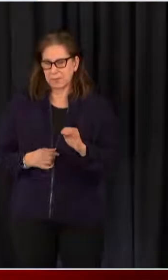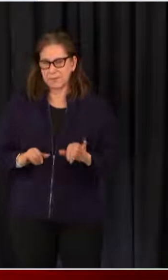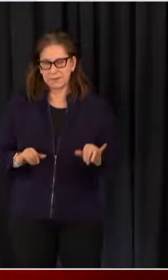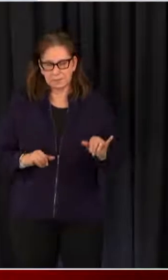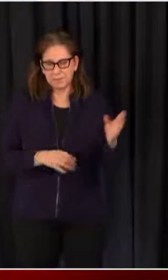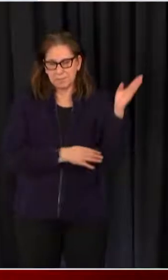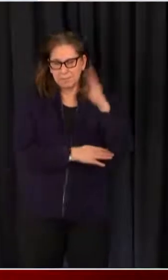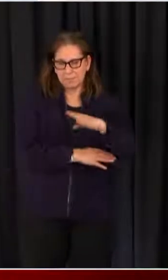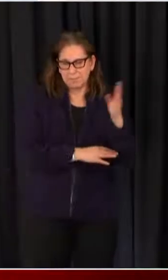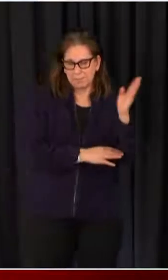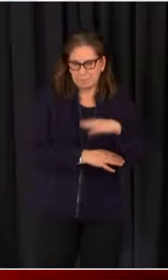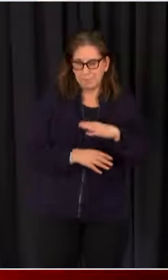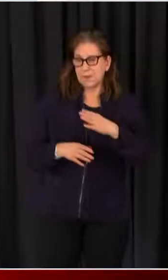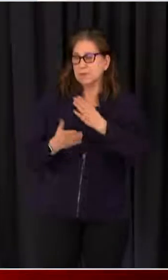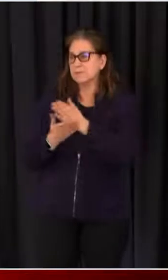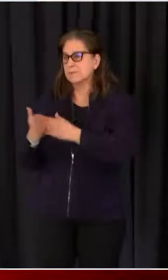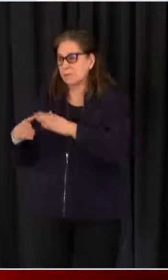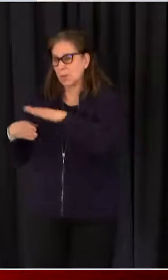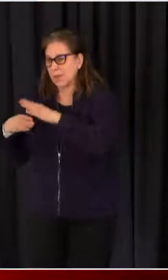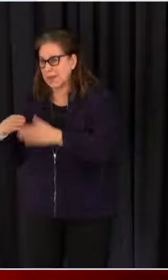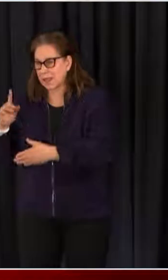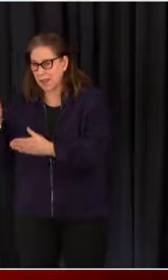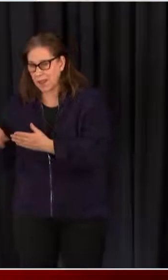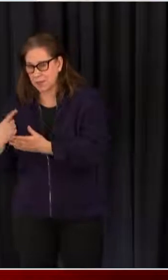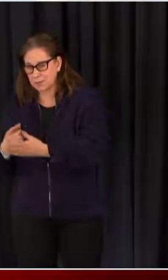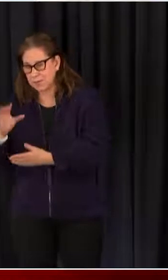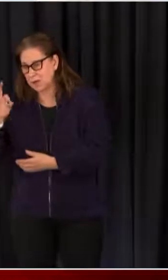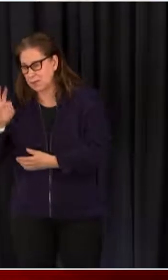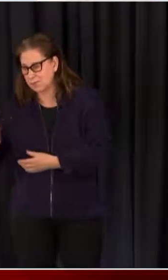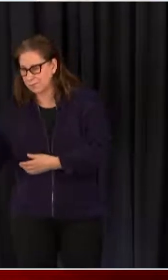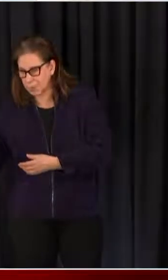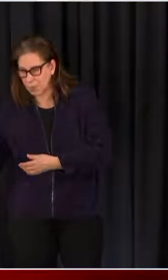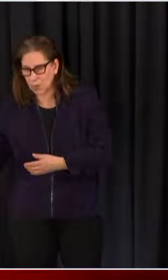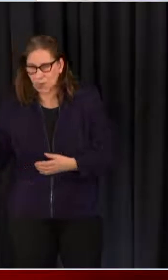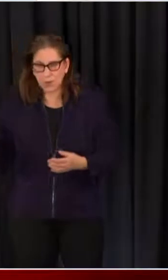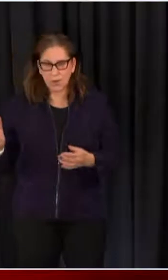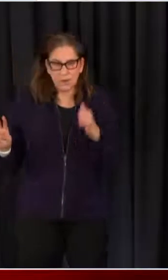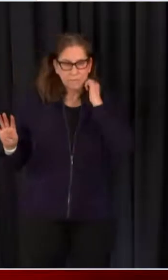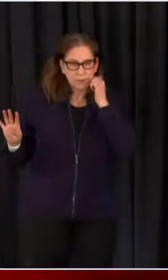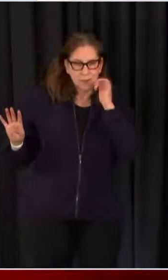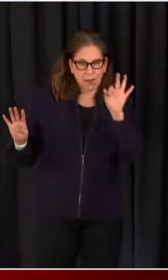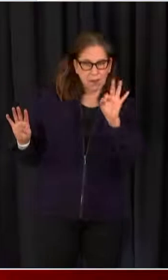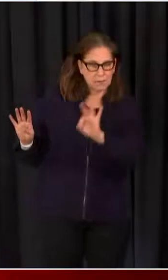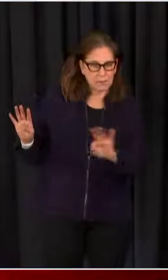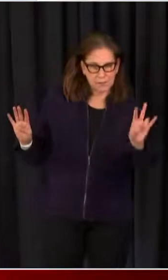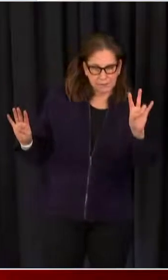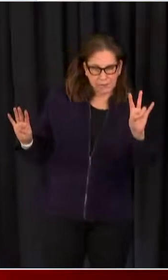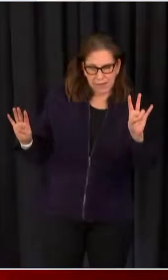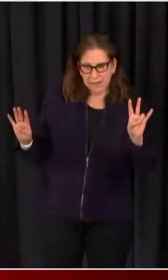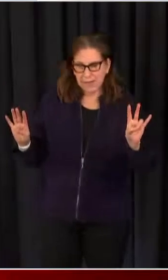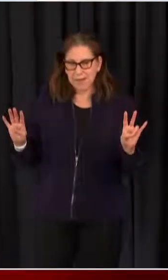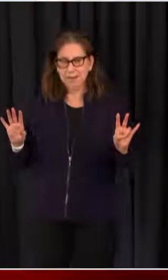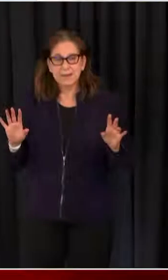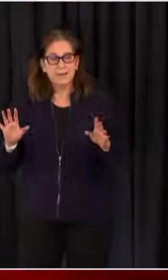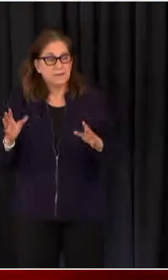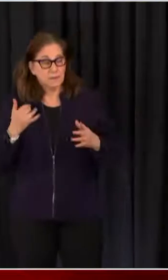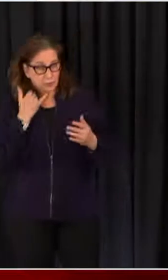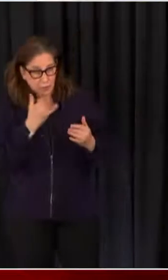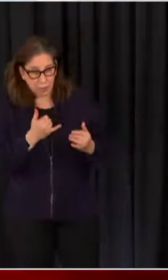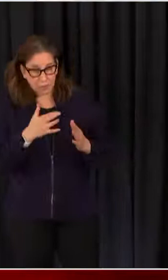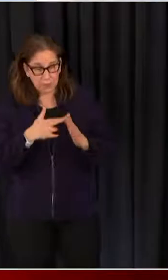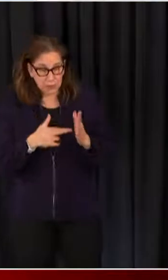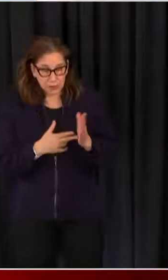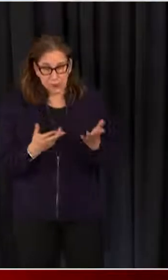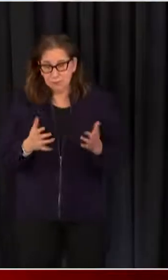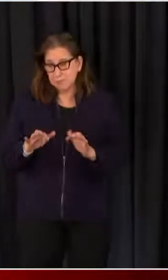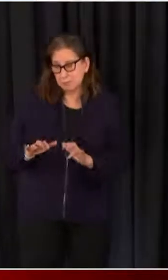hours that are a little bit shorter, still 9 to 4-ish. So that time, anyone can call in and pre-register for a